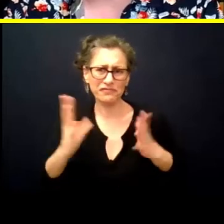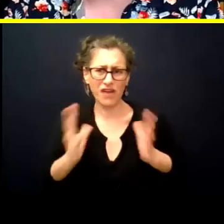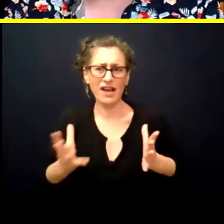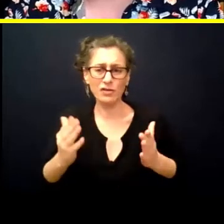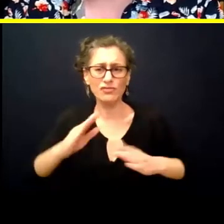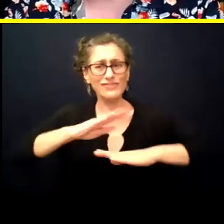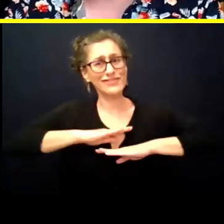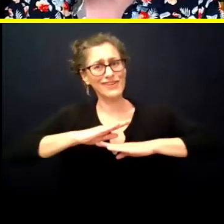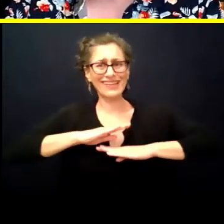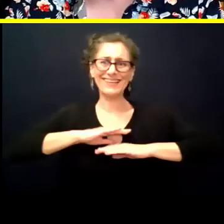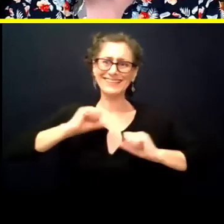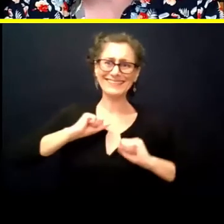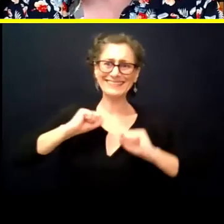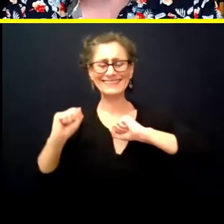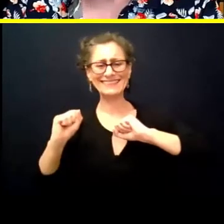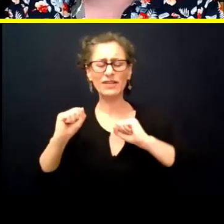You're